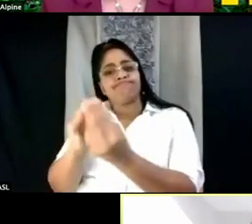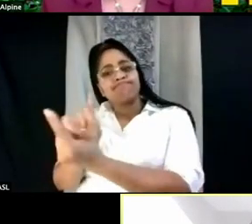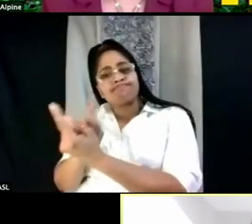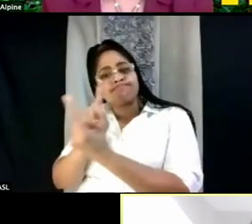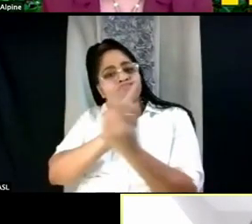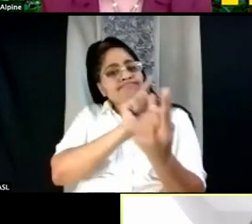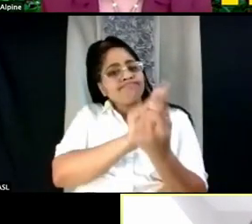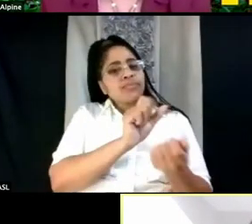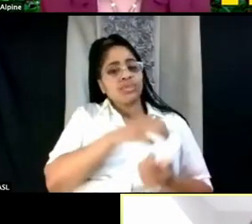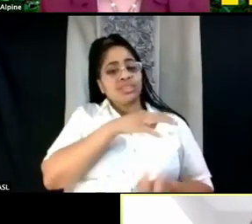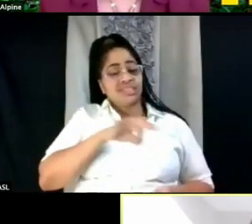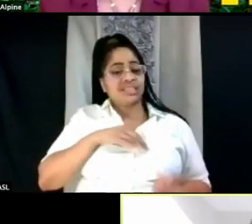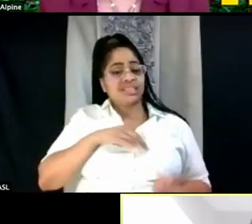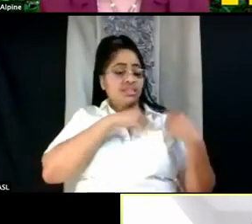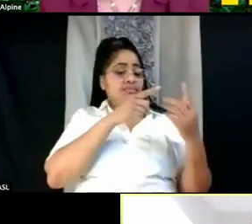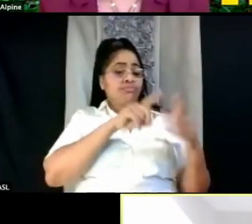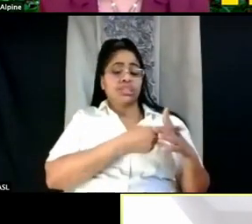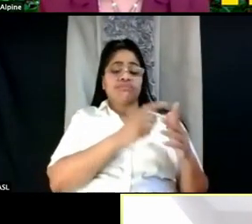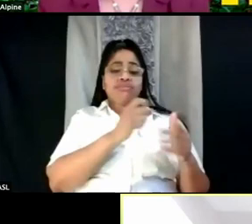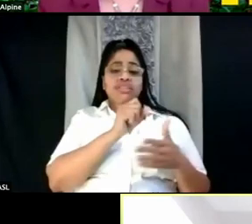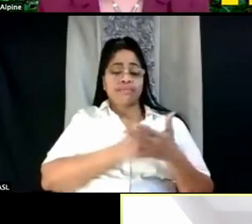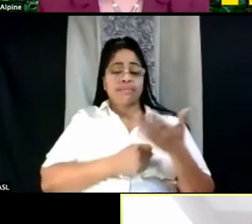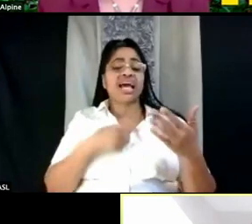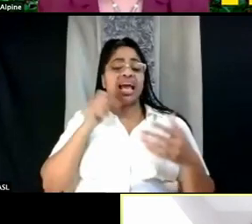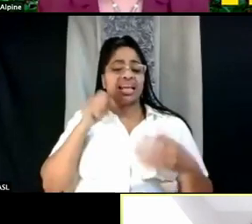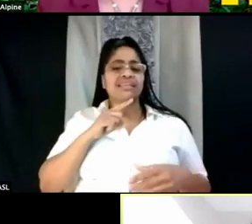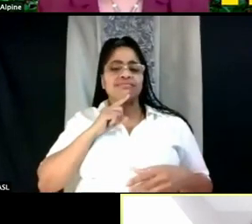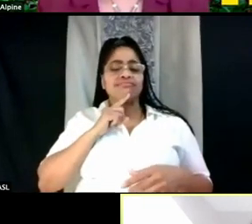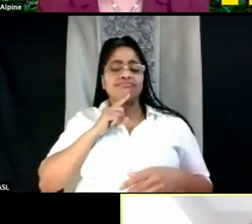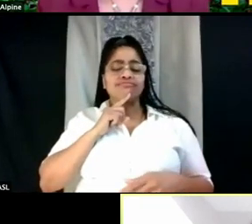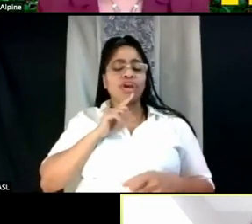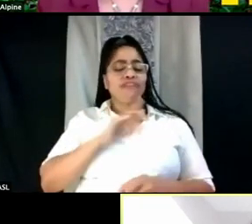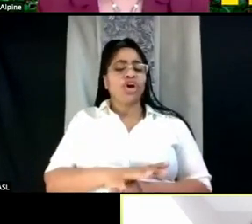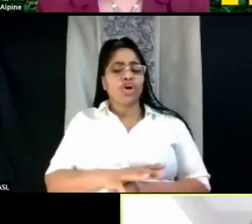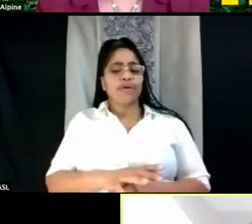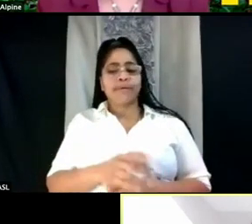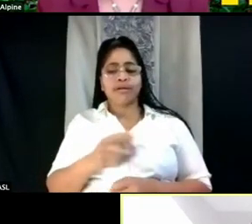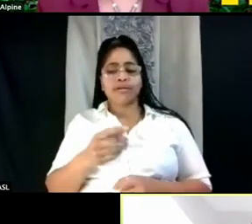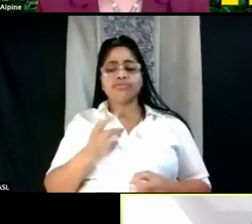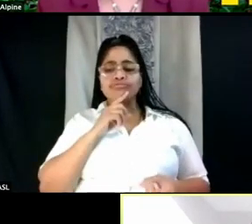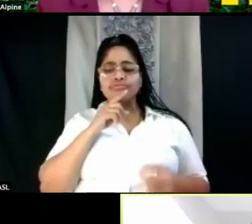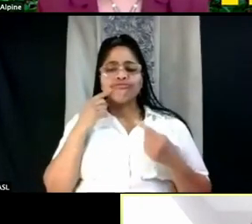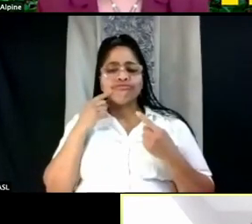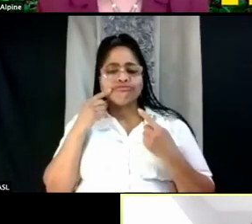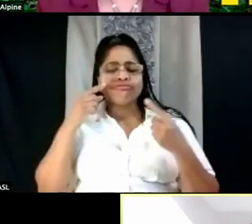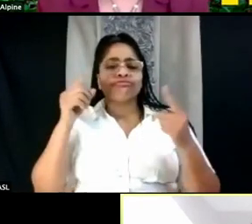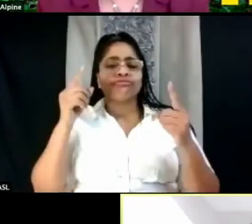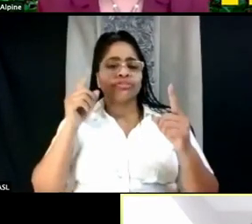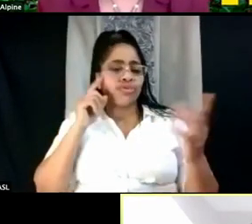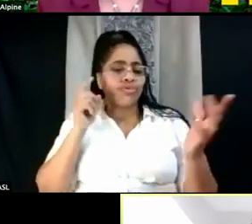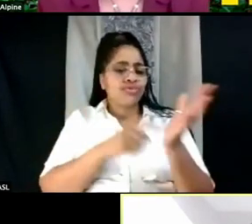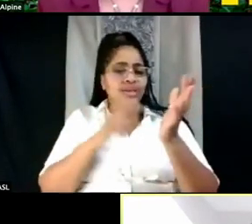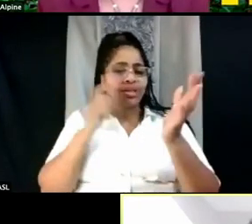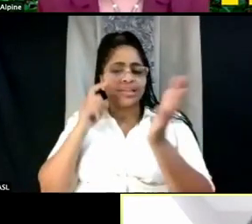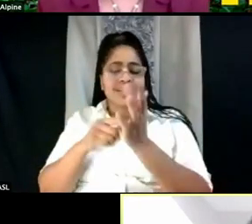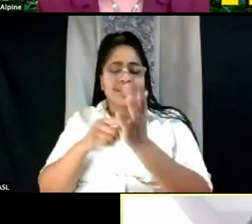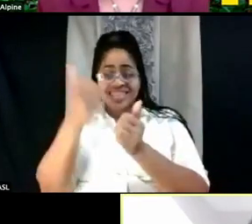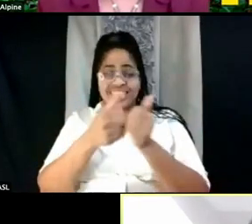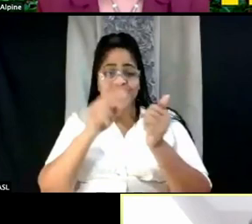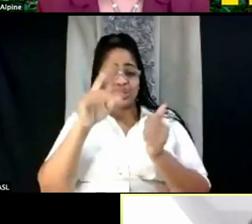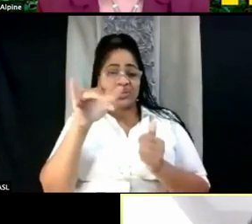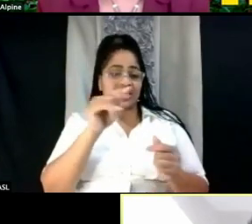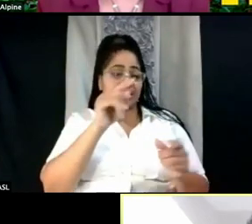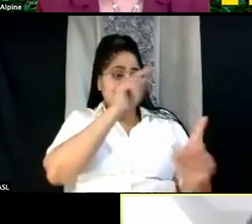the beginning of the semester, and I can affirm that there are successes to recognize from every single unit. Well, I